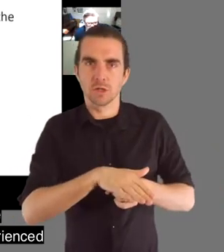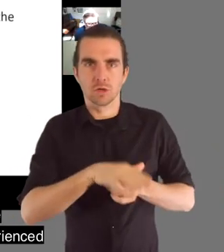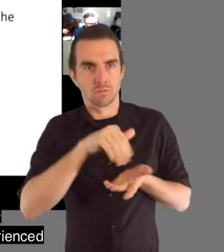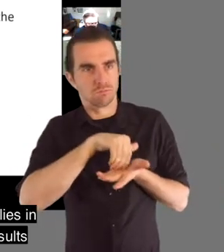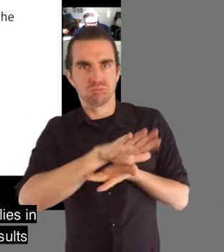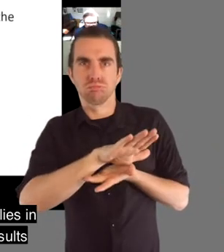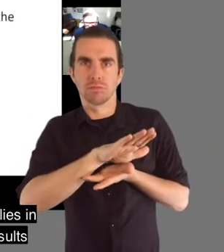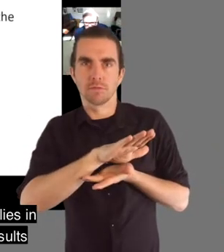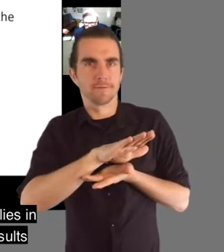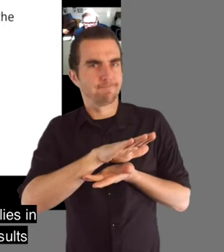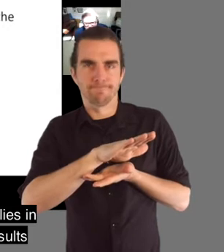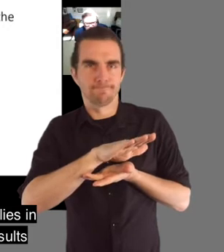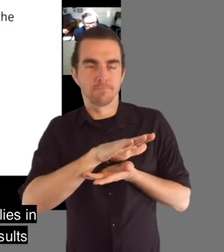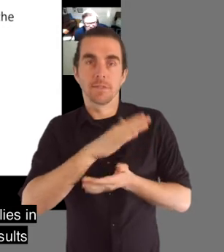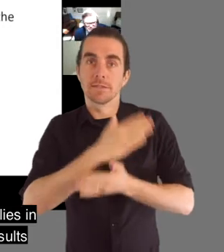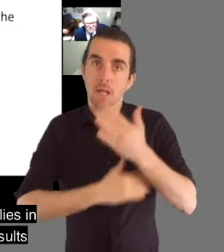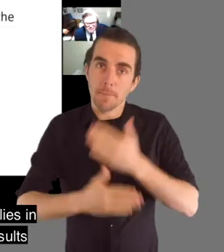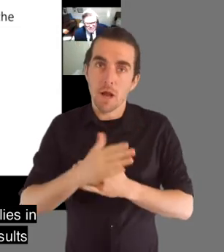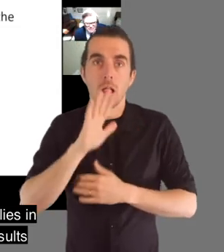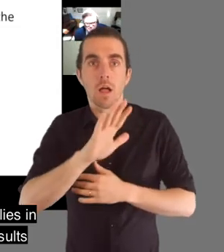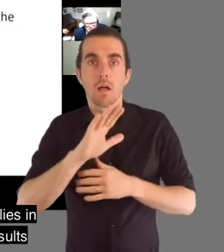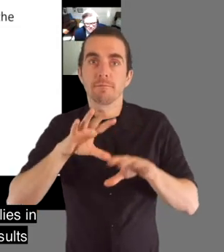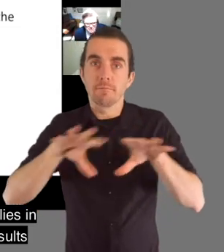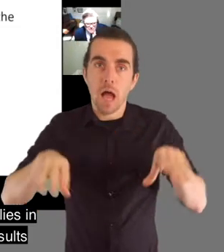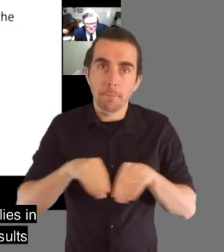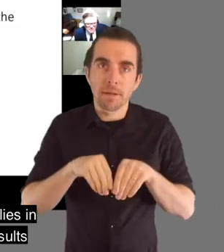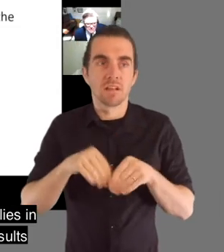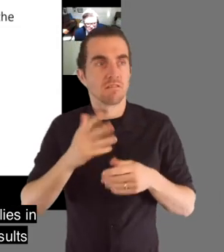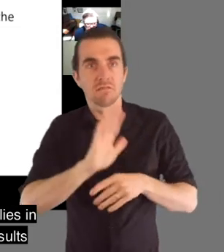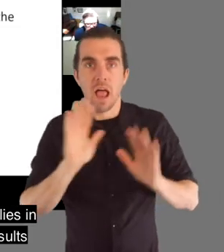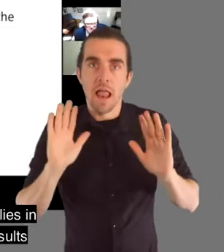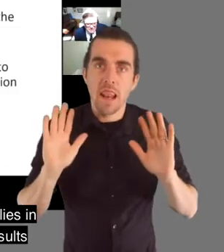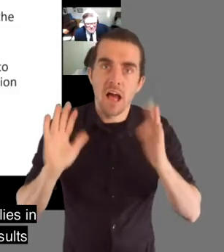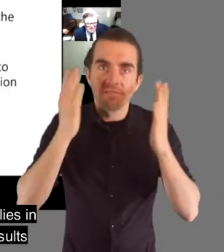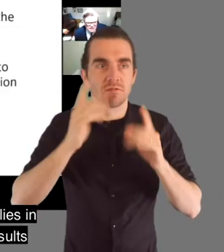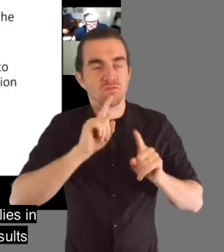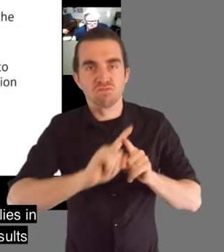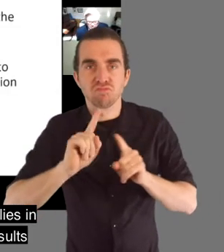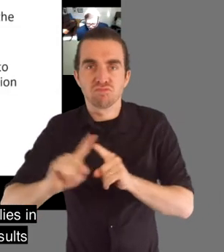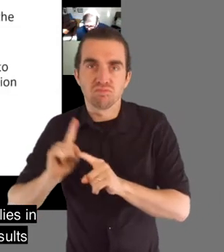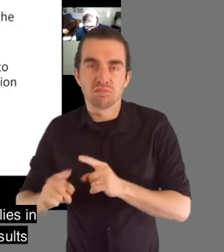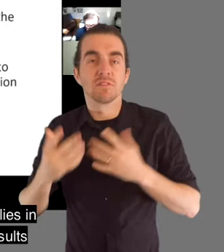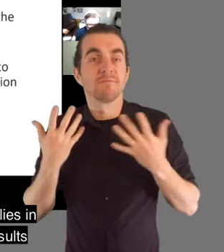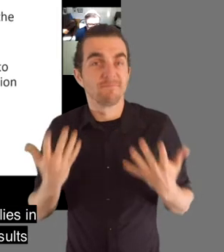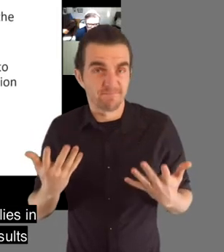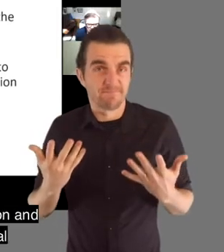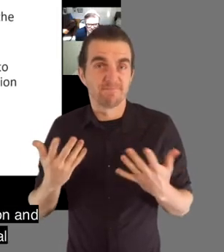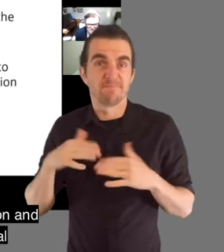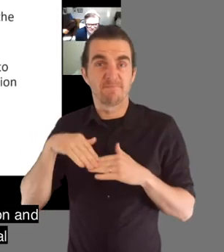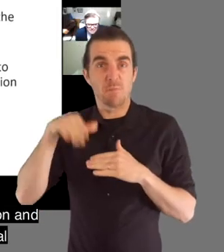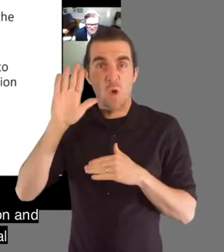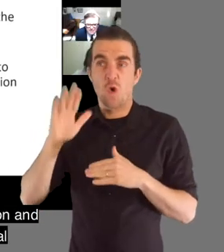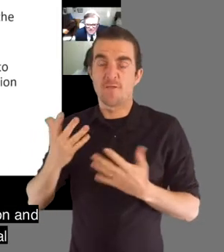exclusion experienced by disabled people and their families in all aspects of their lives. This results in